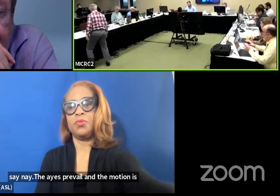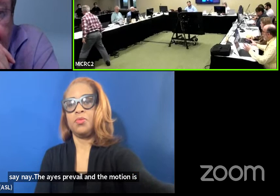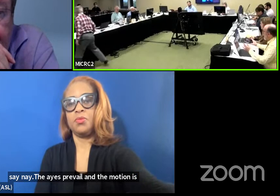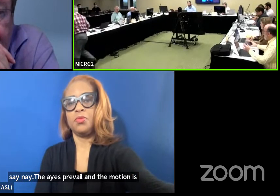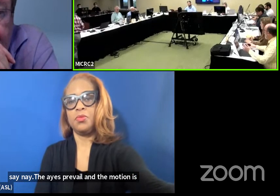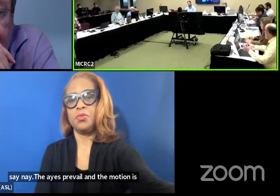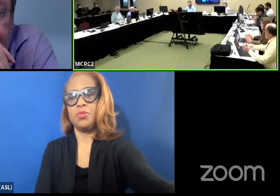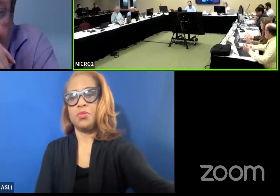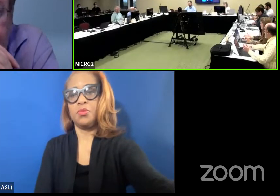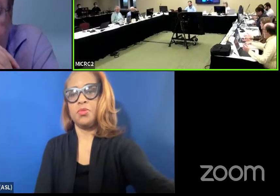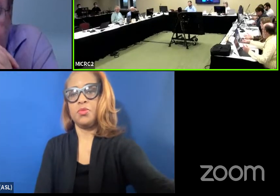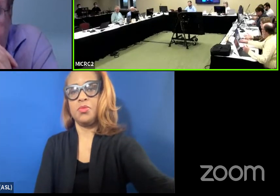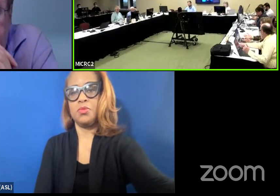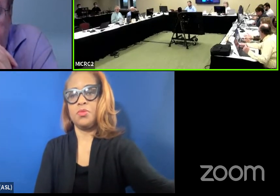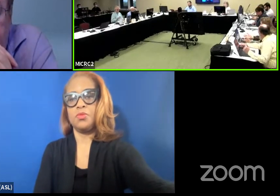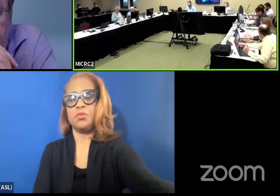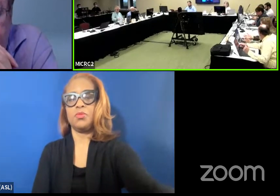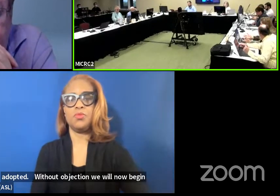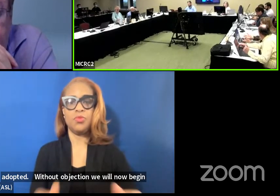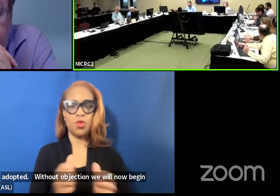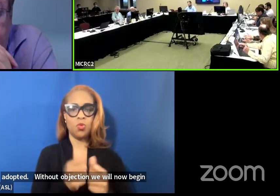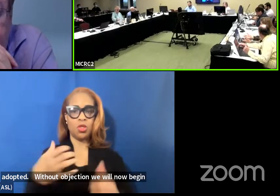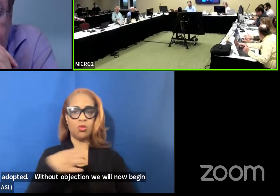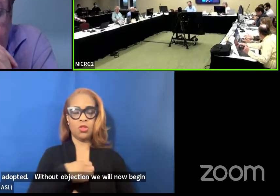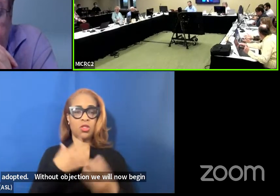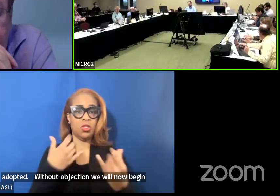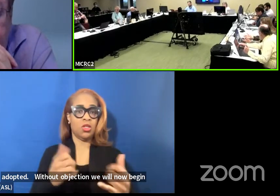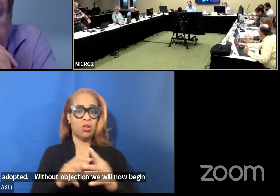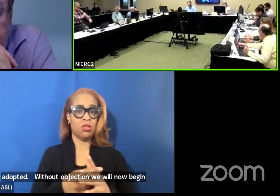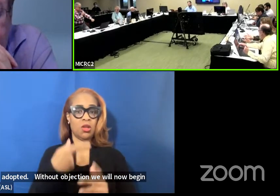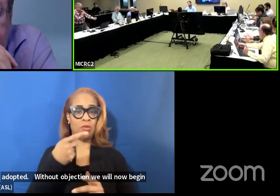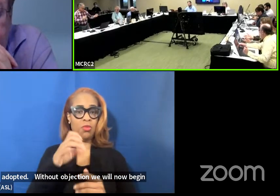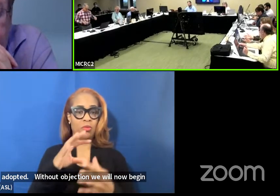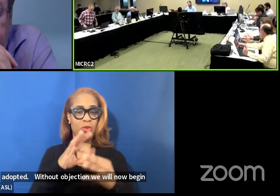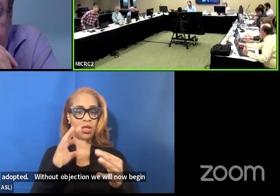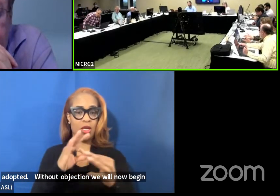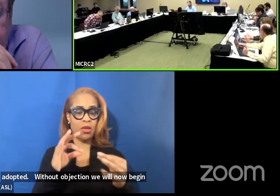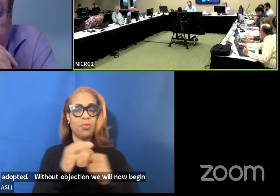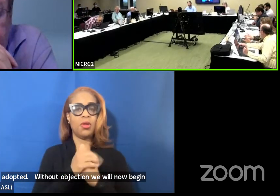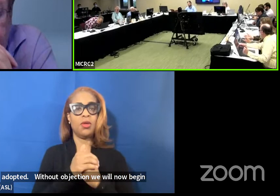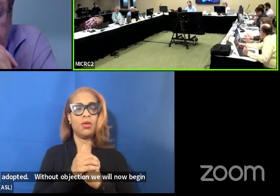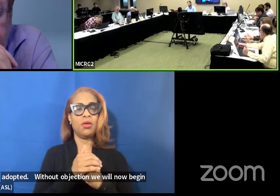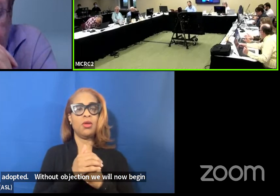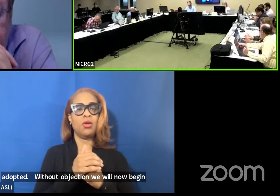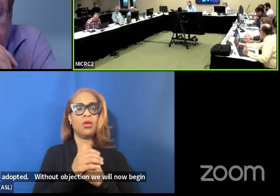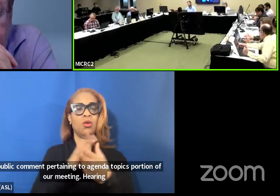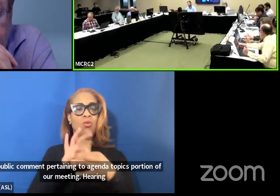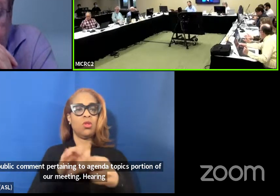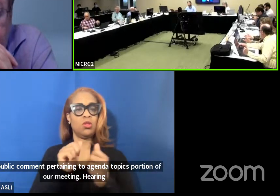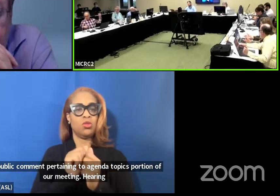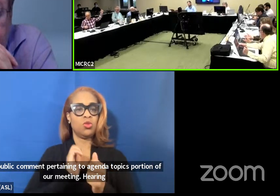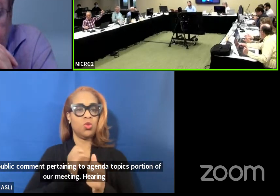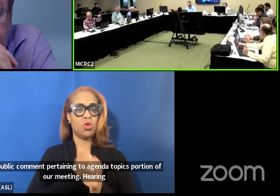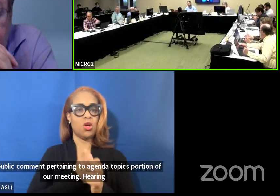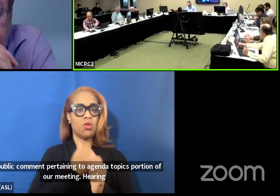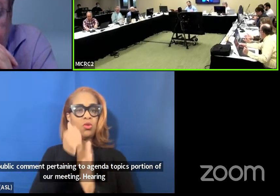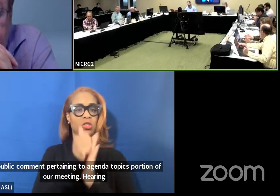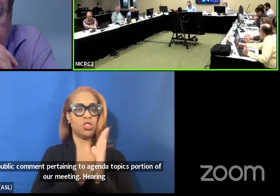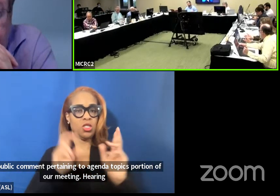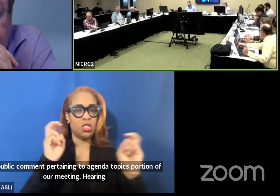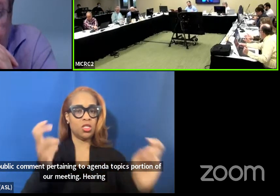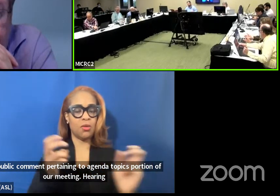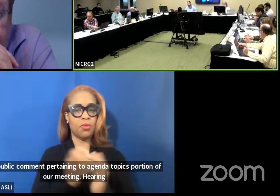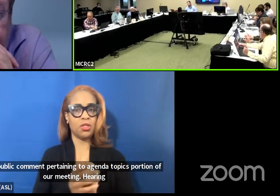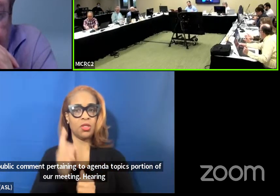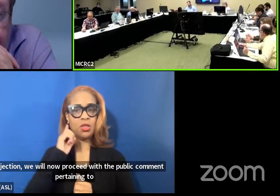without objection we will now begin the public comment pertaining to agenda topics portion of our meeting hearing no objection we will now proceed with public